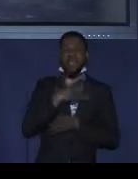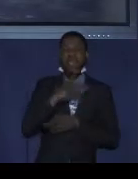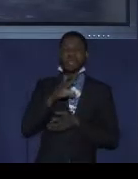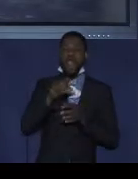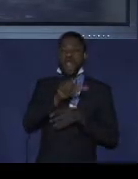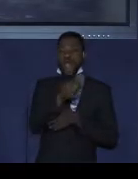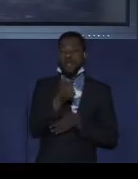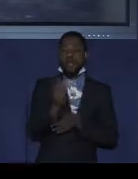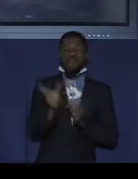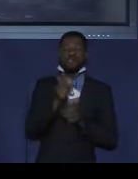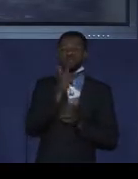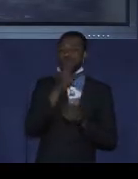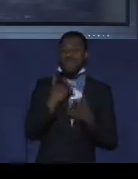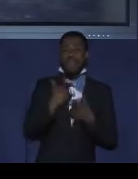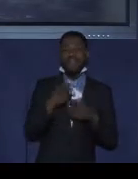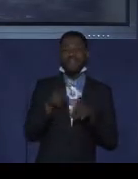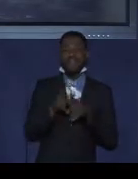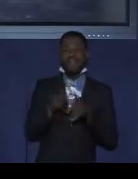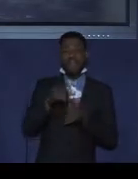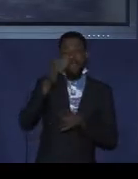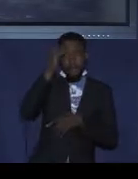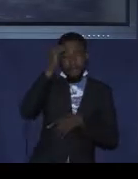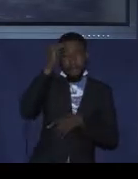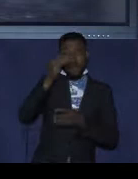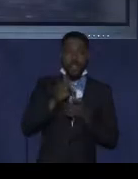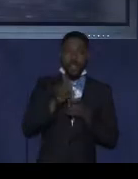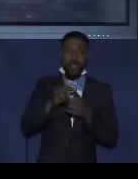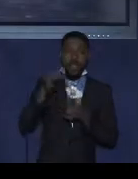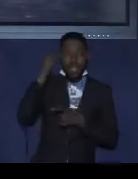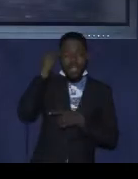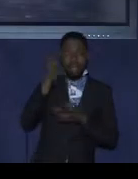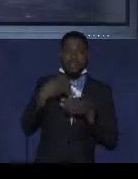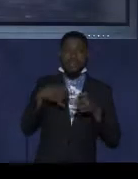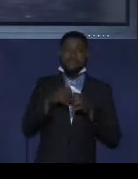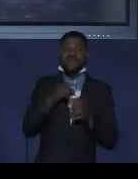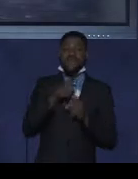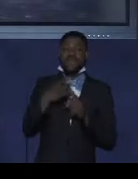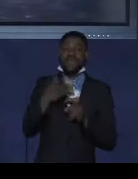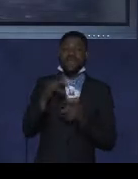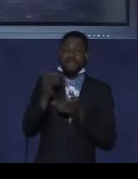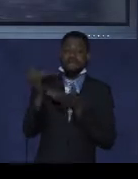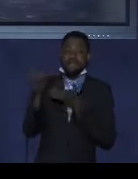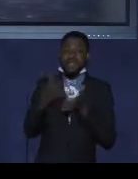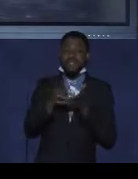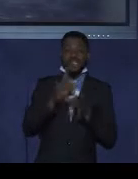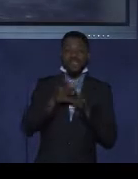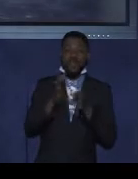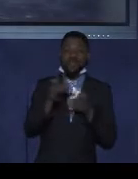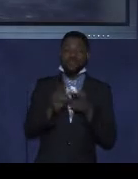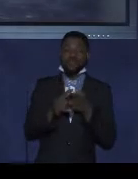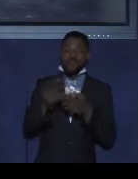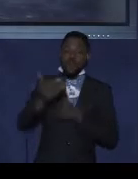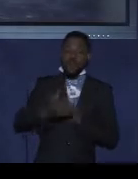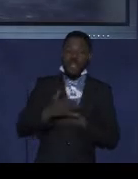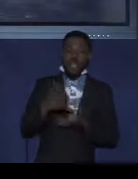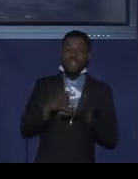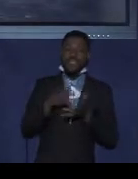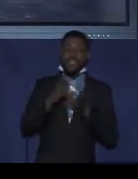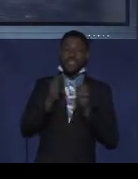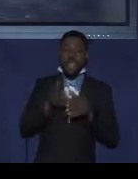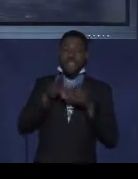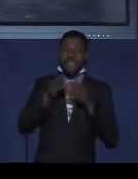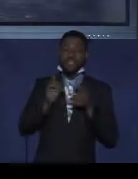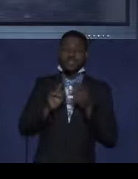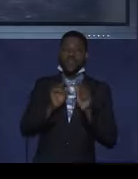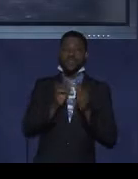and others do not have such opinion or idea, and that even when they bring it, you don't want to welcome it. So it could lead to group conflict